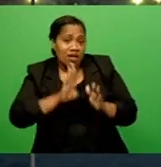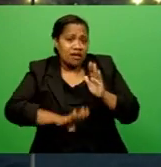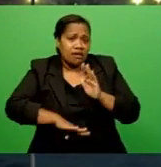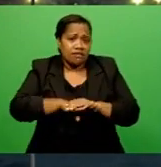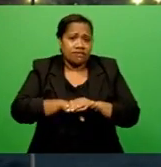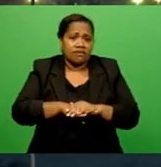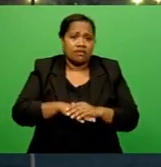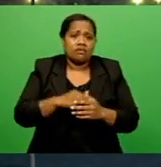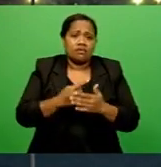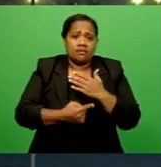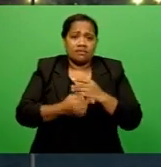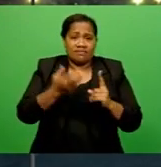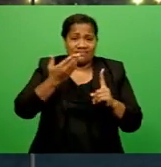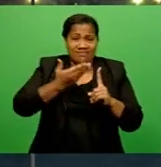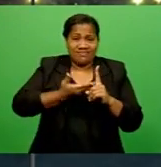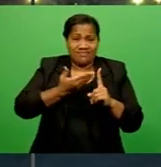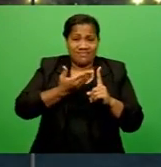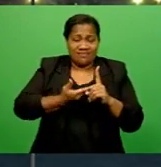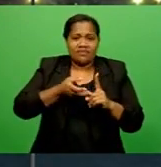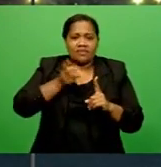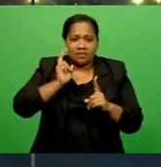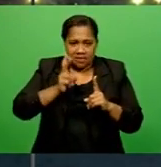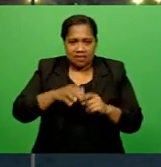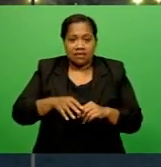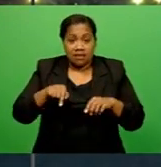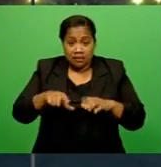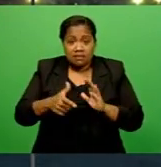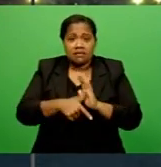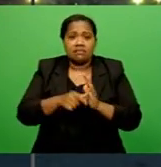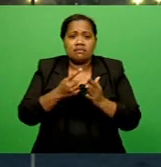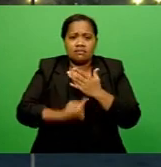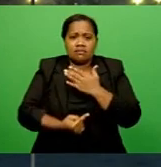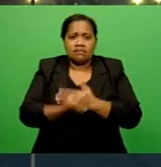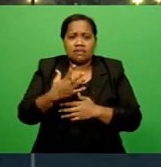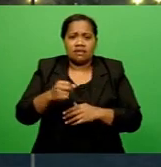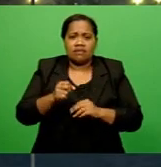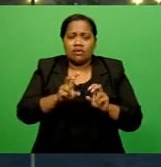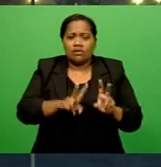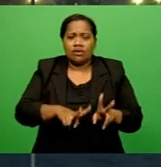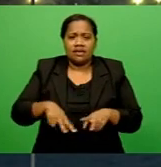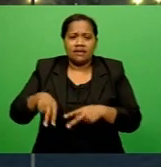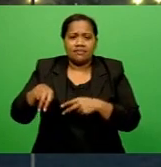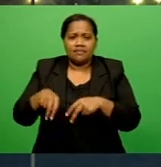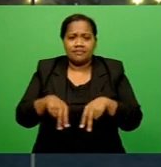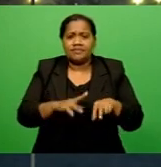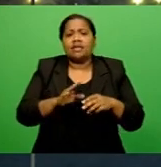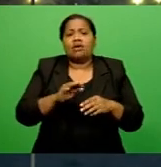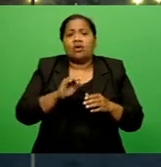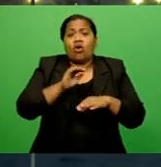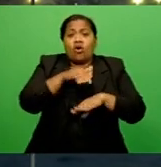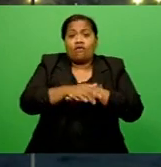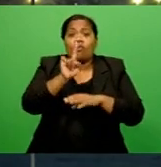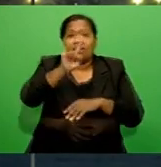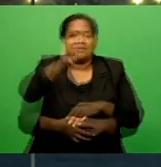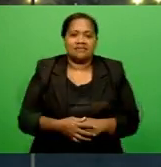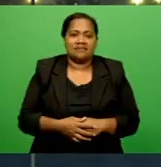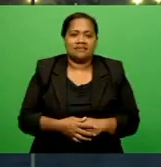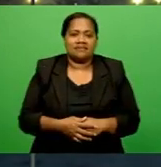daredevil stuntmen are at it again, this time performing insane acrobatics on a ledge over 1,000 feet off the